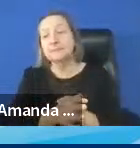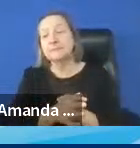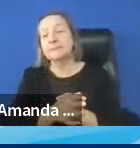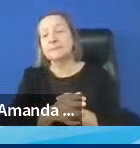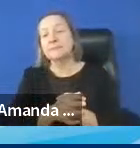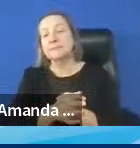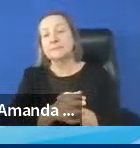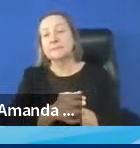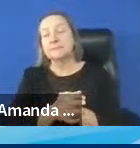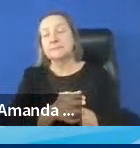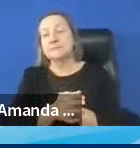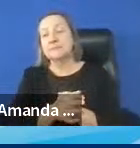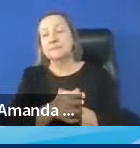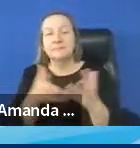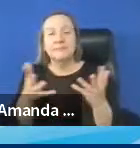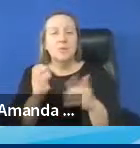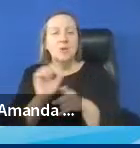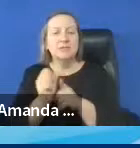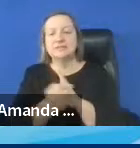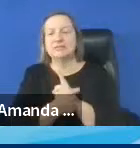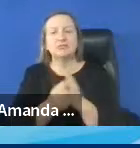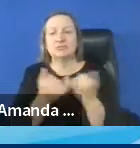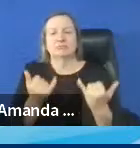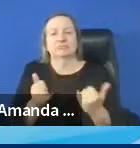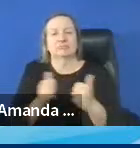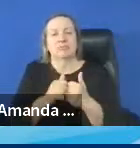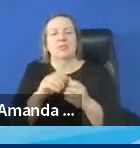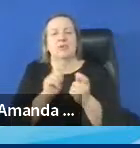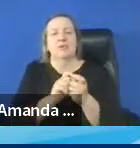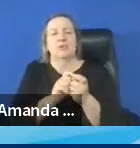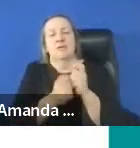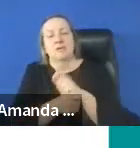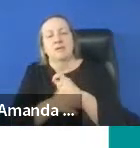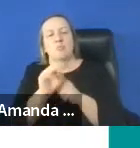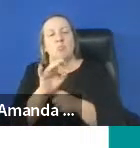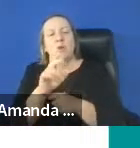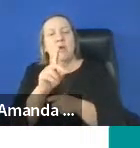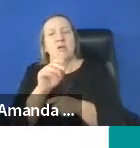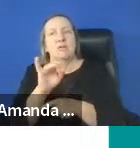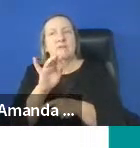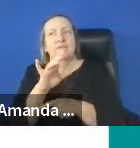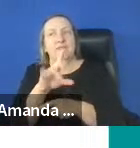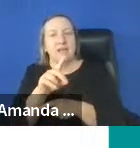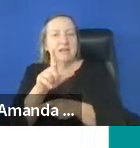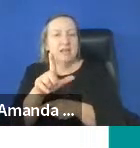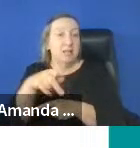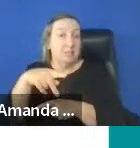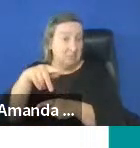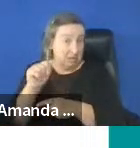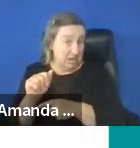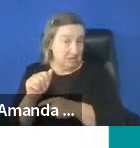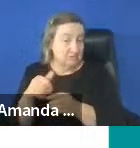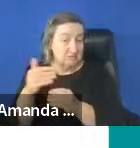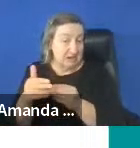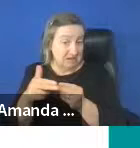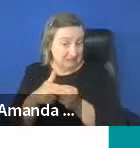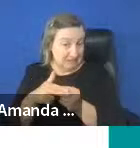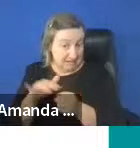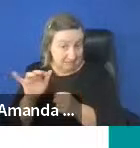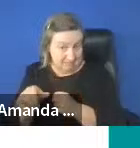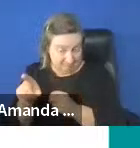where we are with the modified LPA. So let's go to the next slide. We have